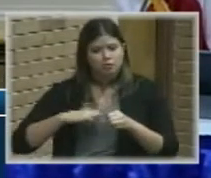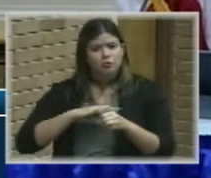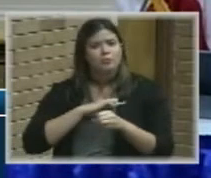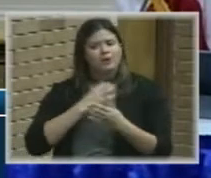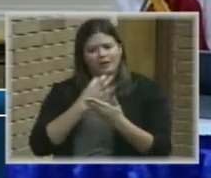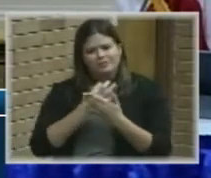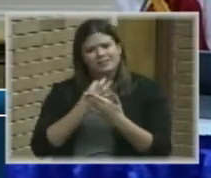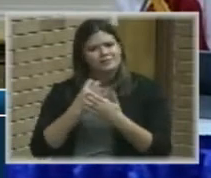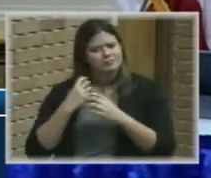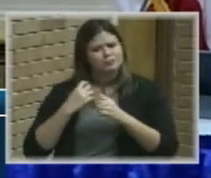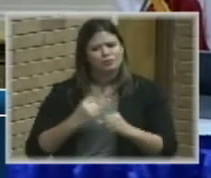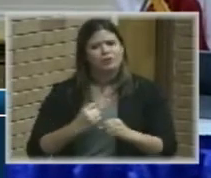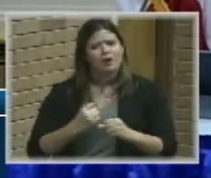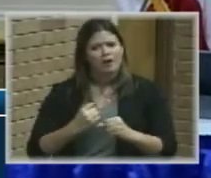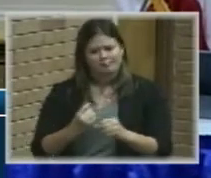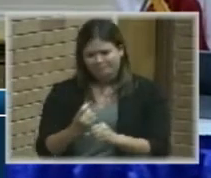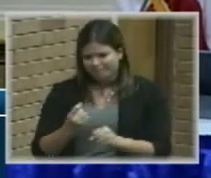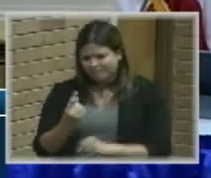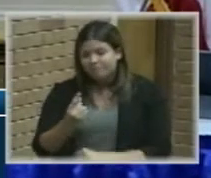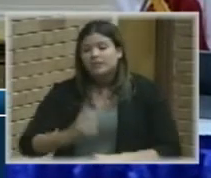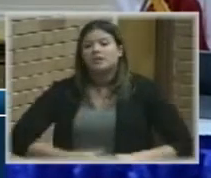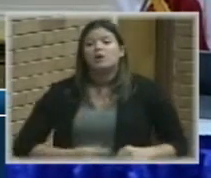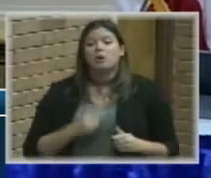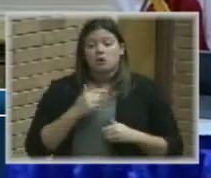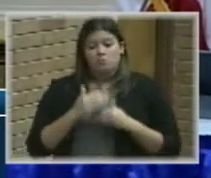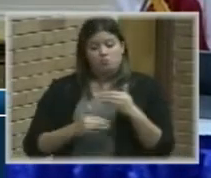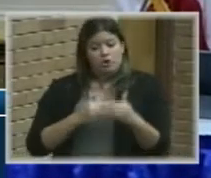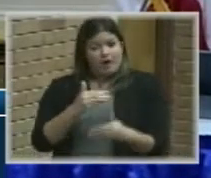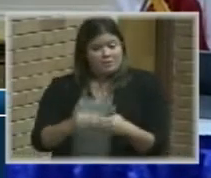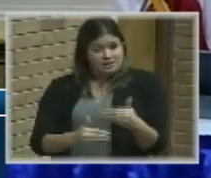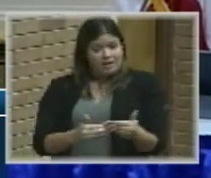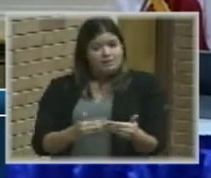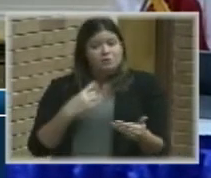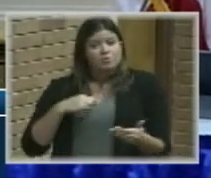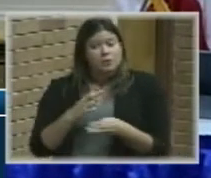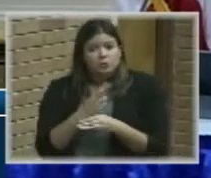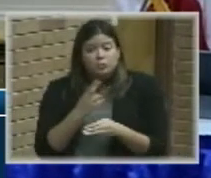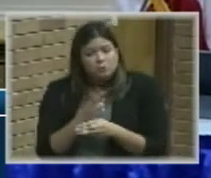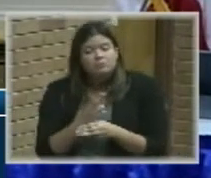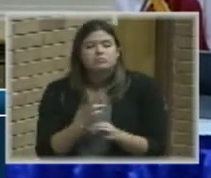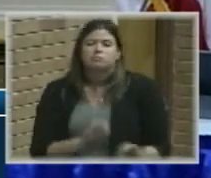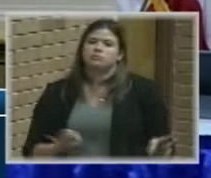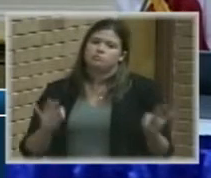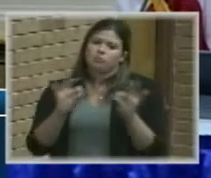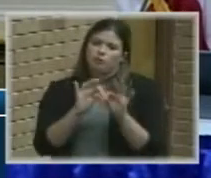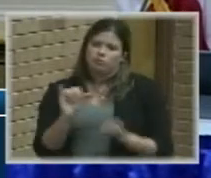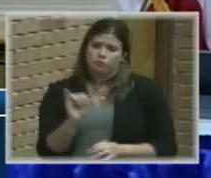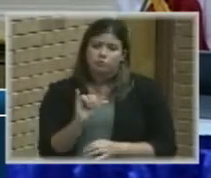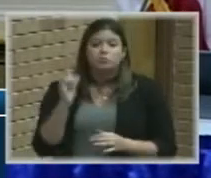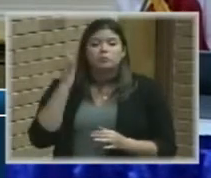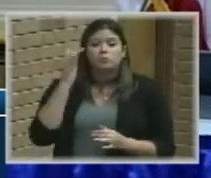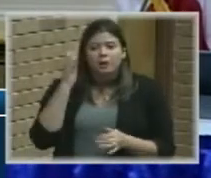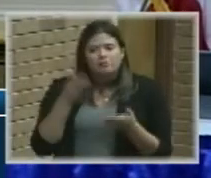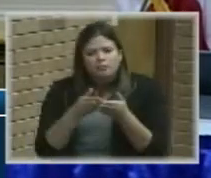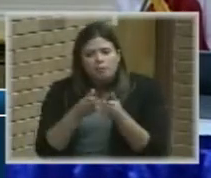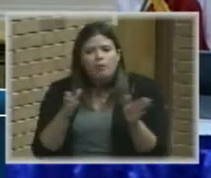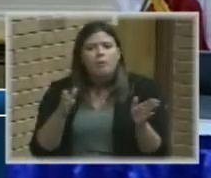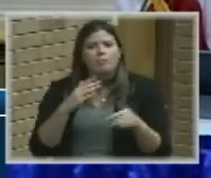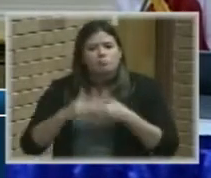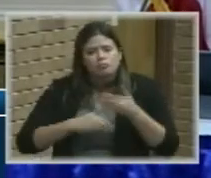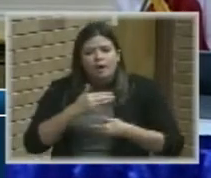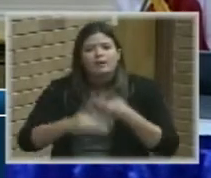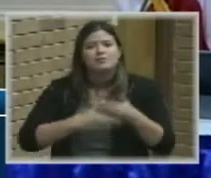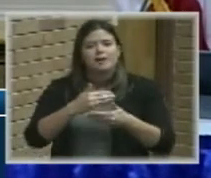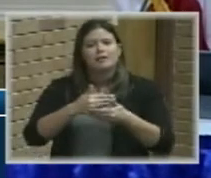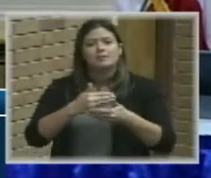strong. The process that we use is also important because it's an open process. It's a